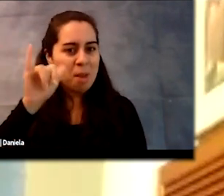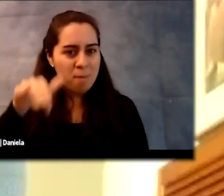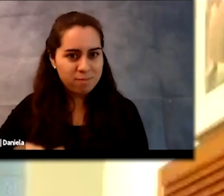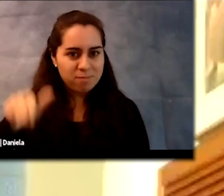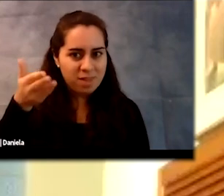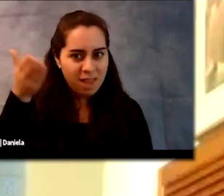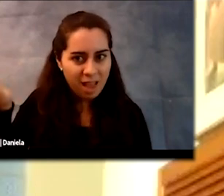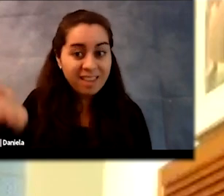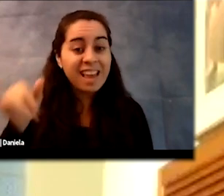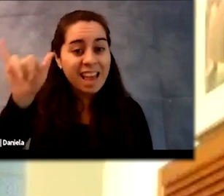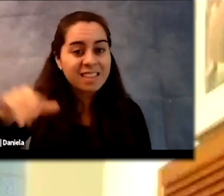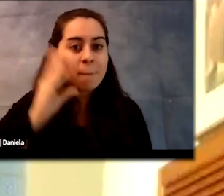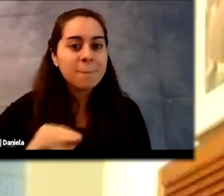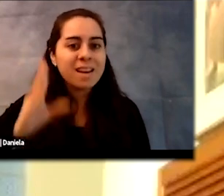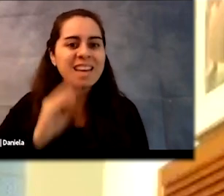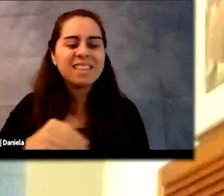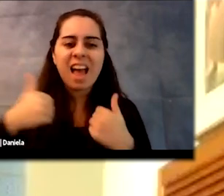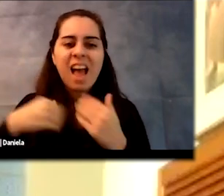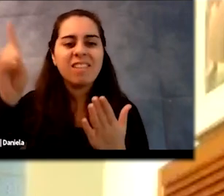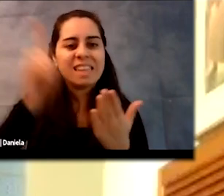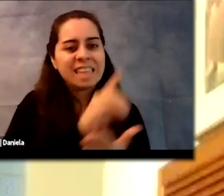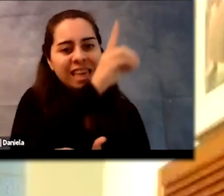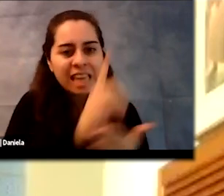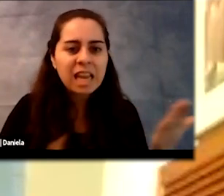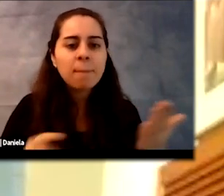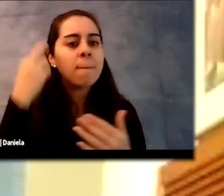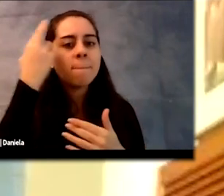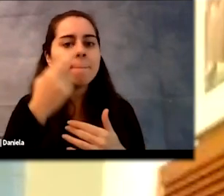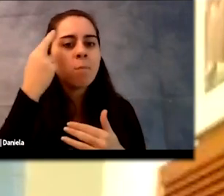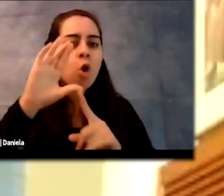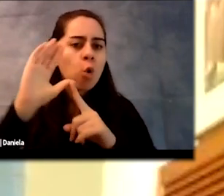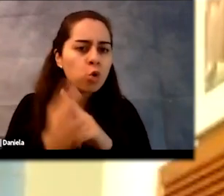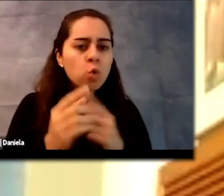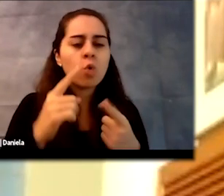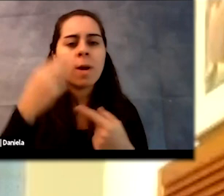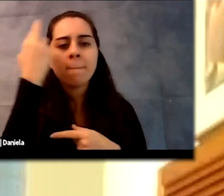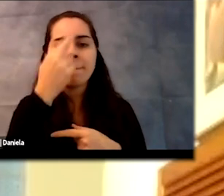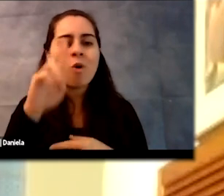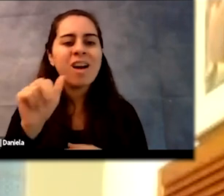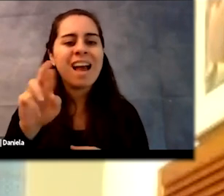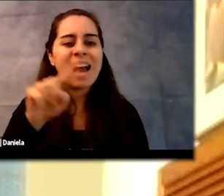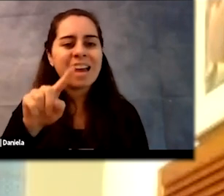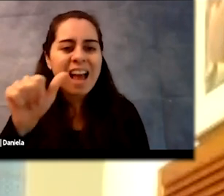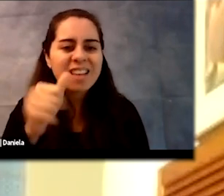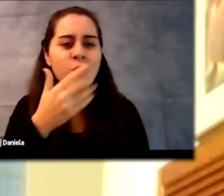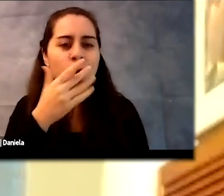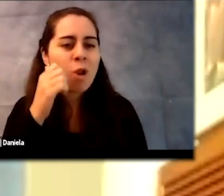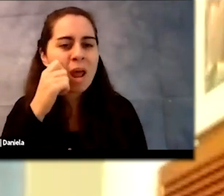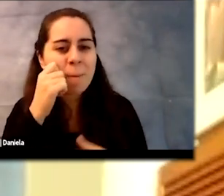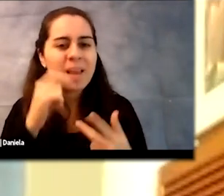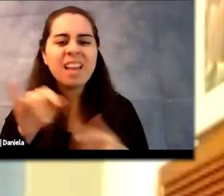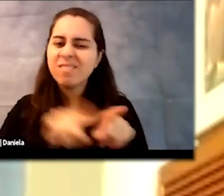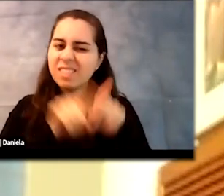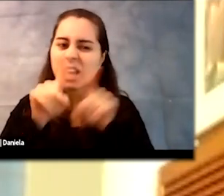experienced racism and discrimination due to language and cultural differences with mainstream US society.